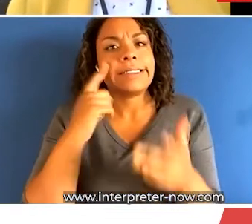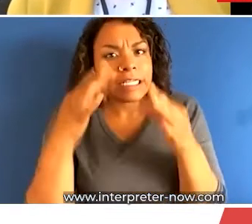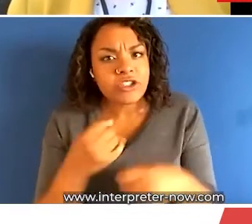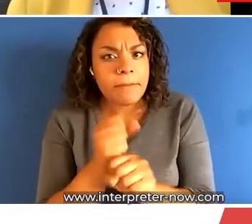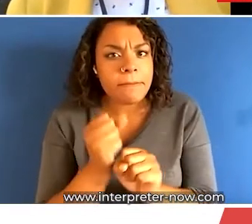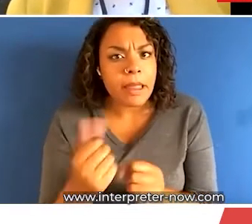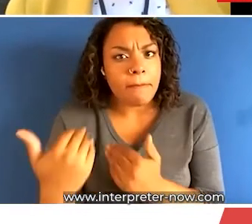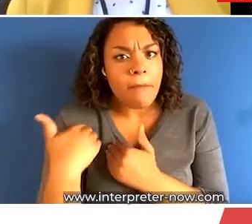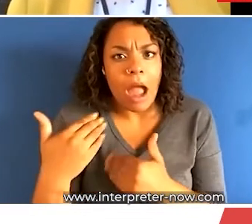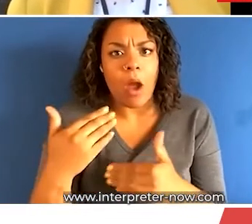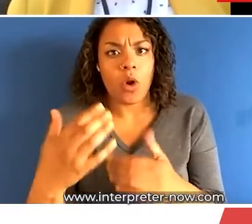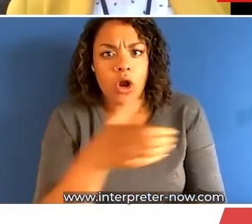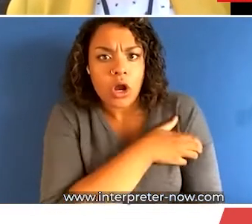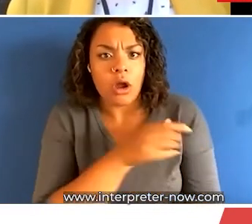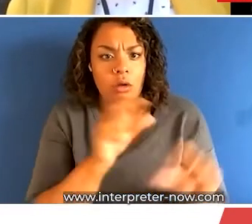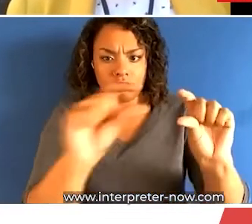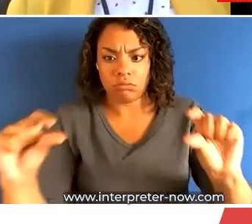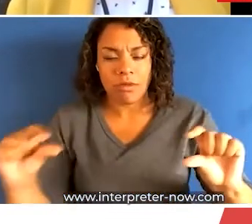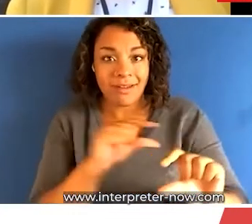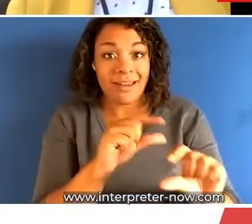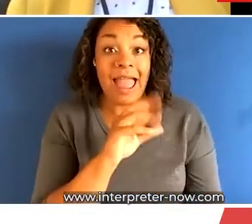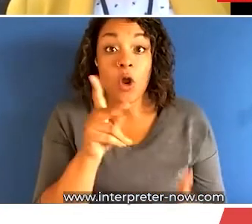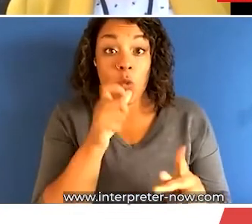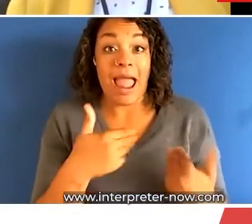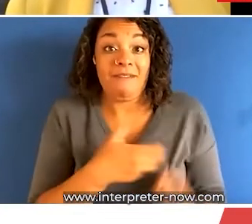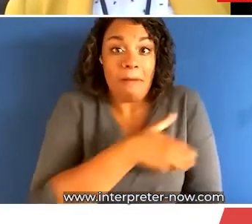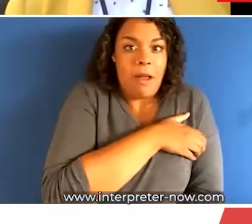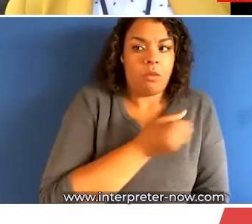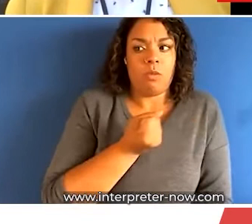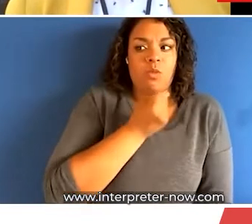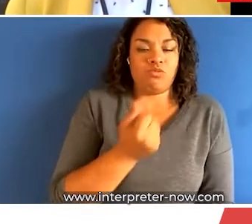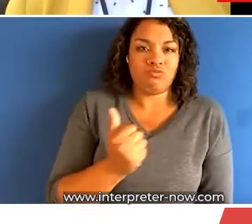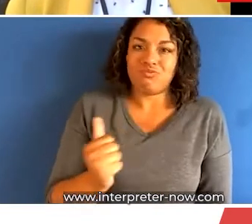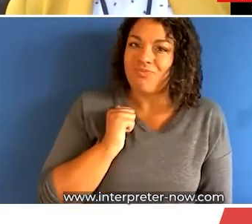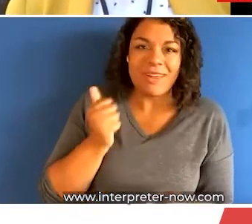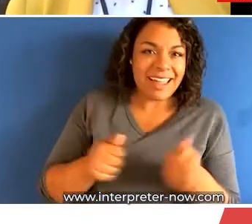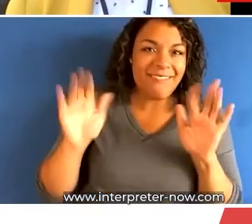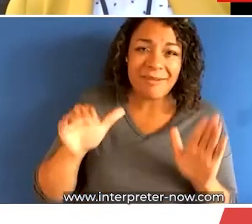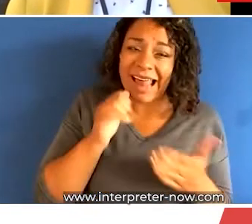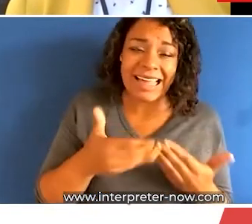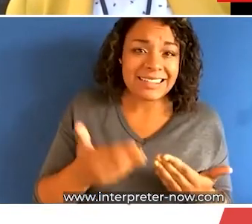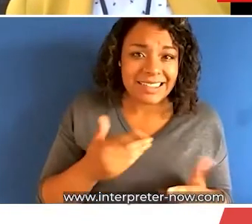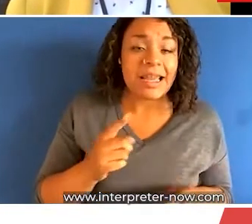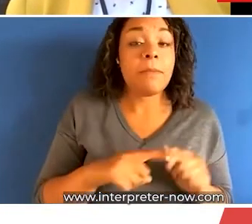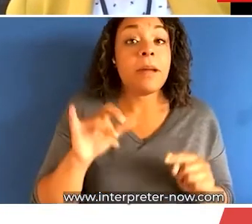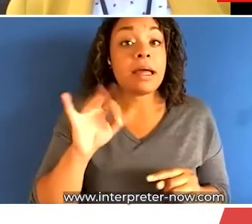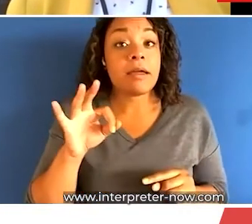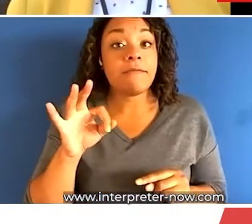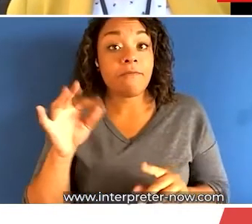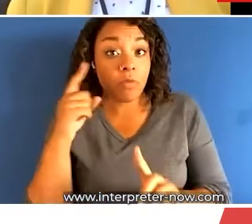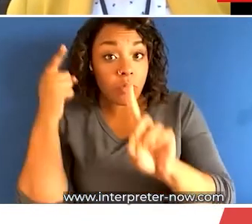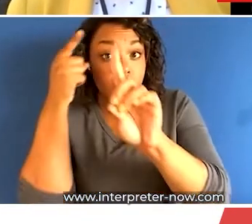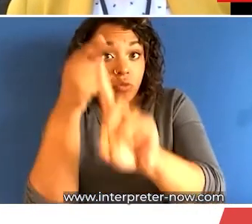decision-making power. And power is not easily given up, which we understand. But if the goal is